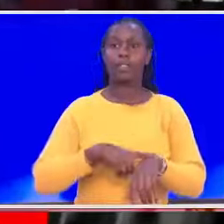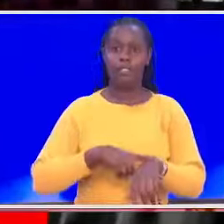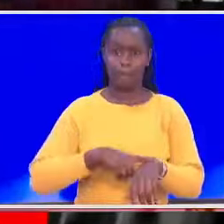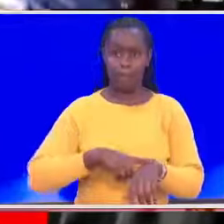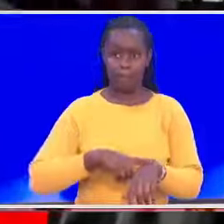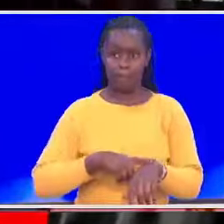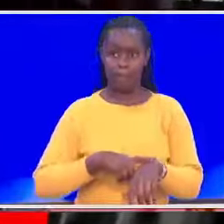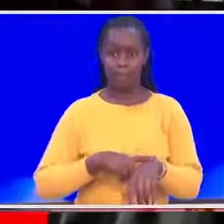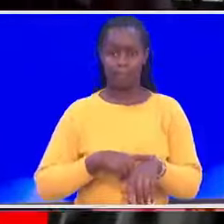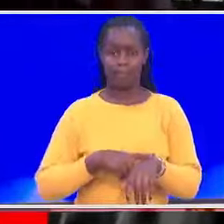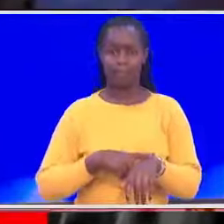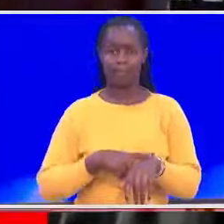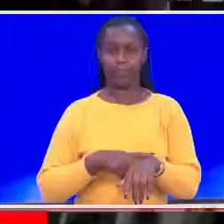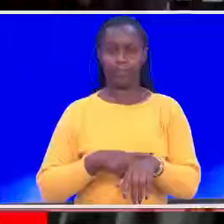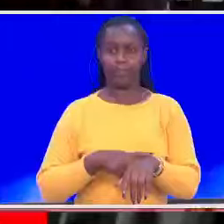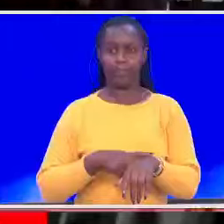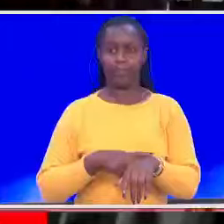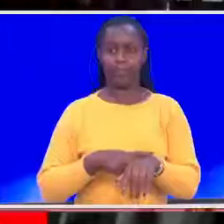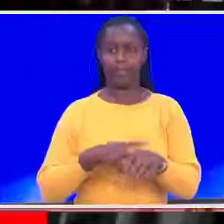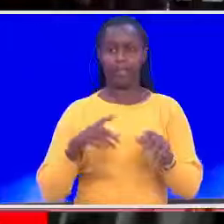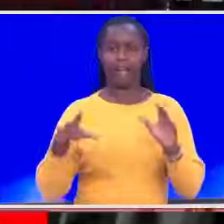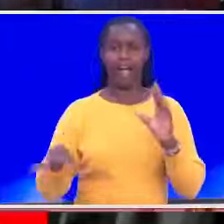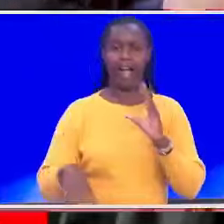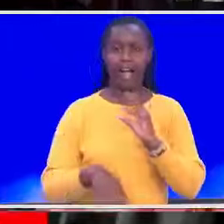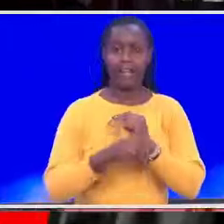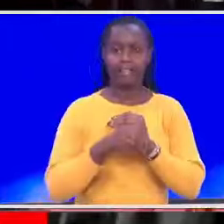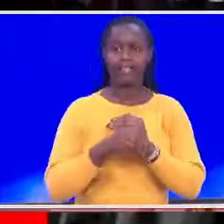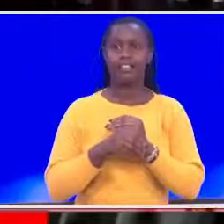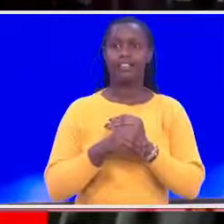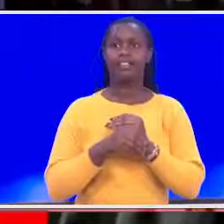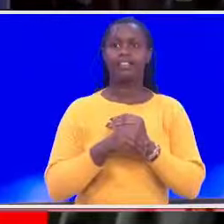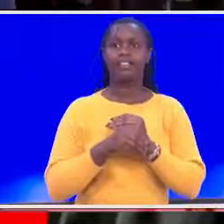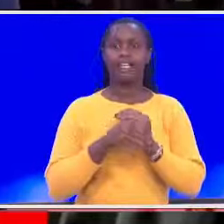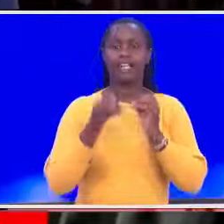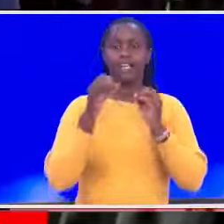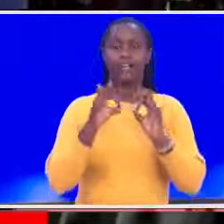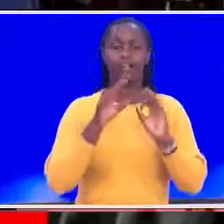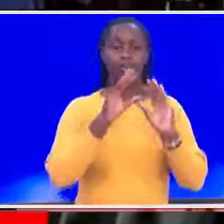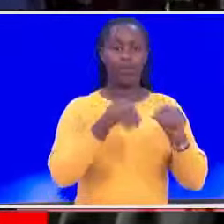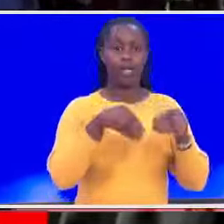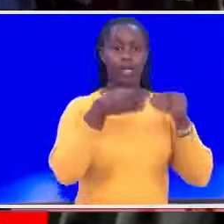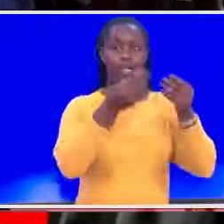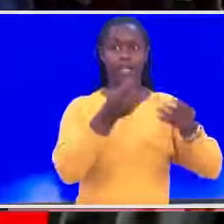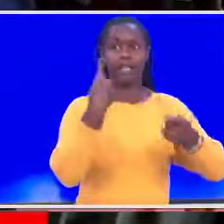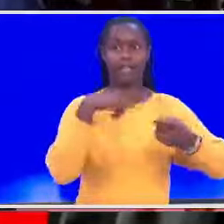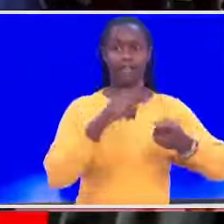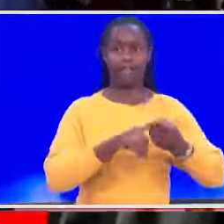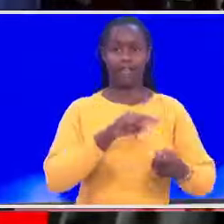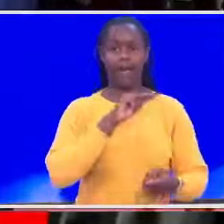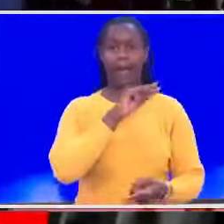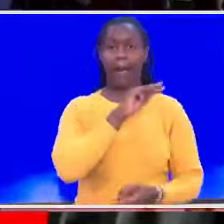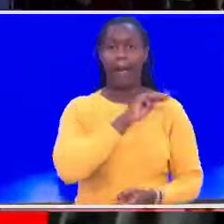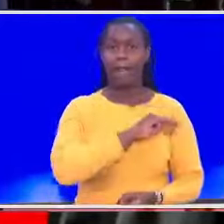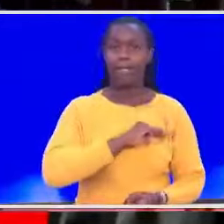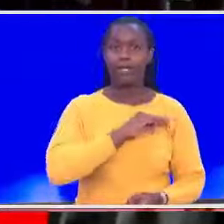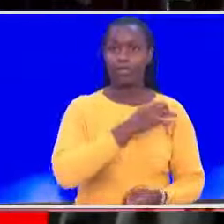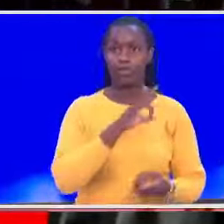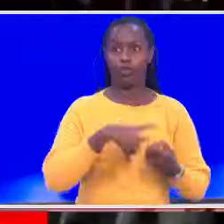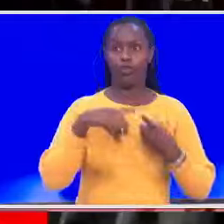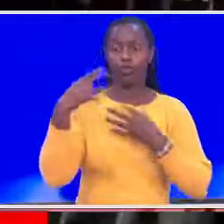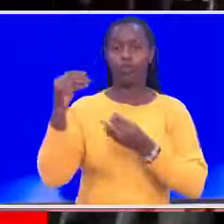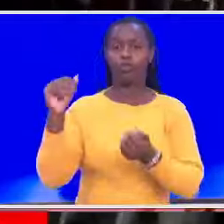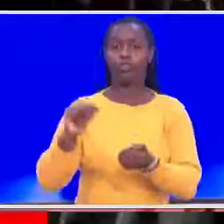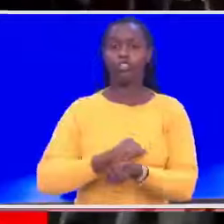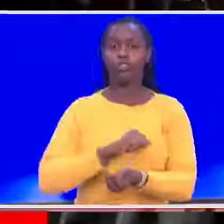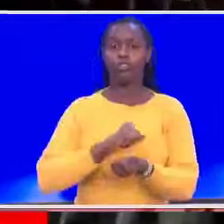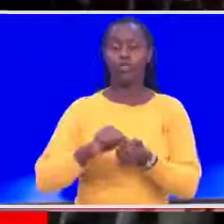muongeze click. Watu ya SF, mukipewa mission ya kwenda kulima adui, maliza kabisa.